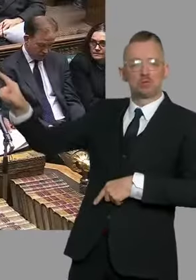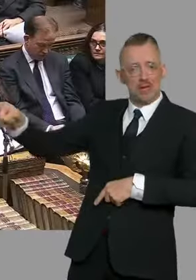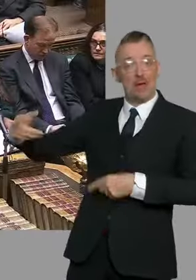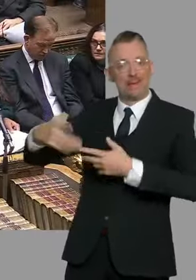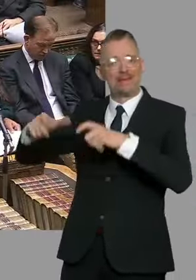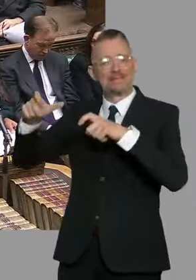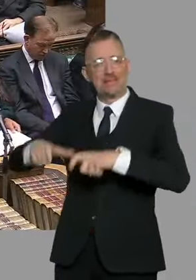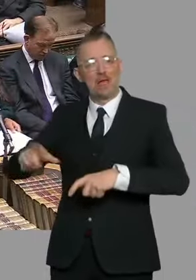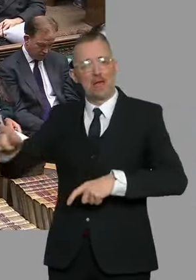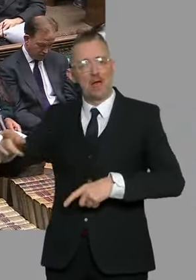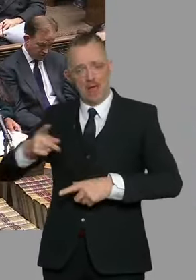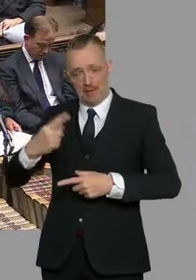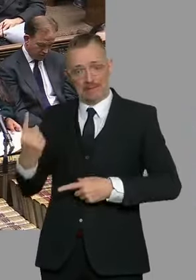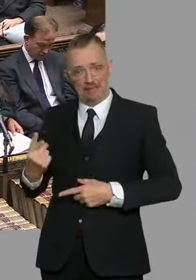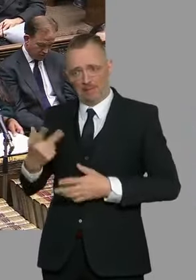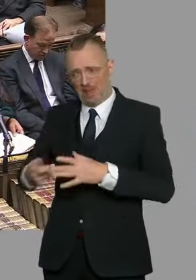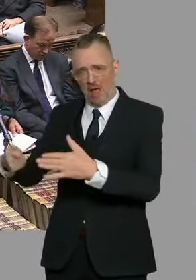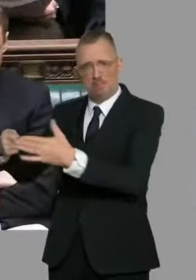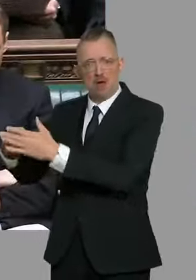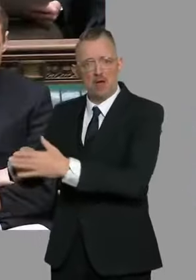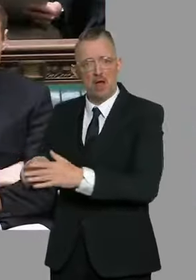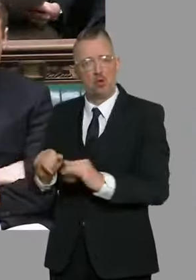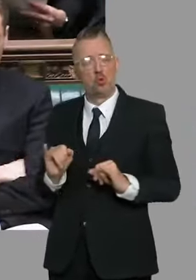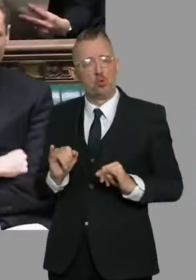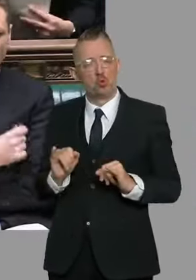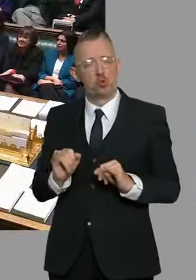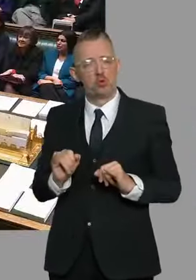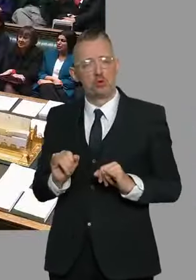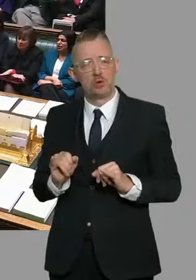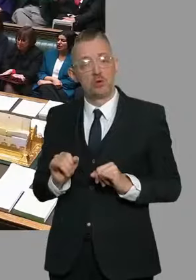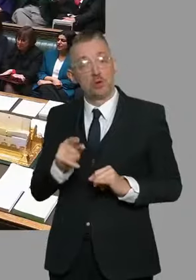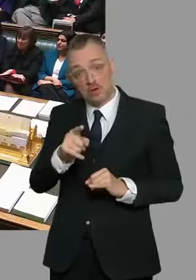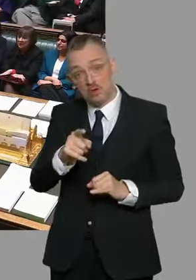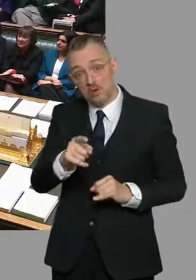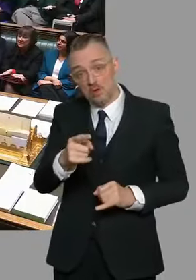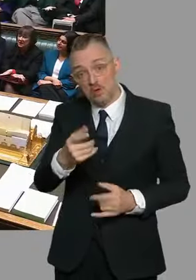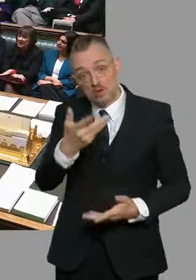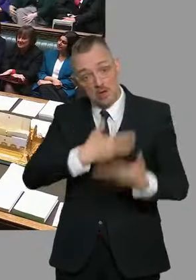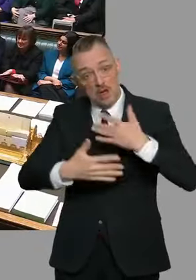Will he apologise for signing these letters?